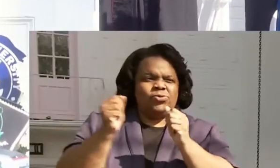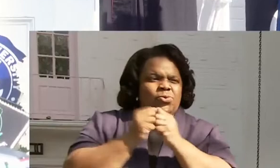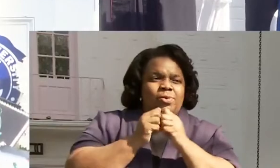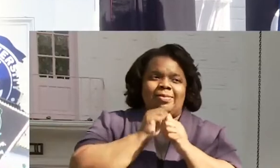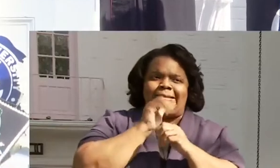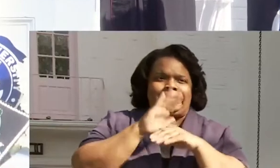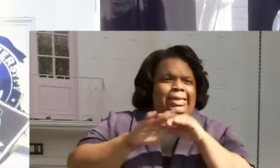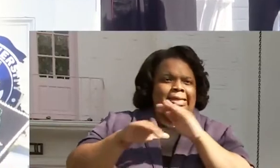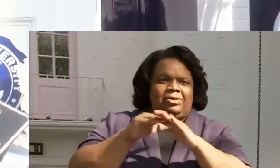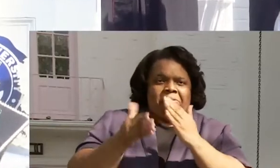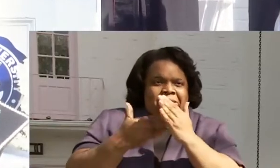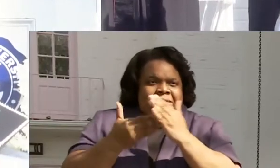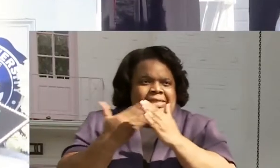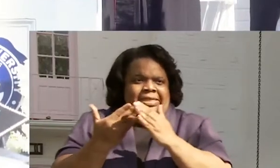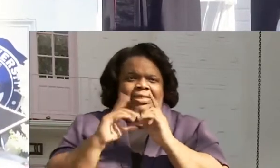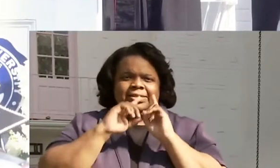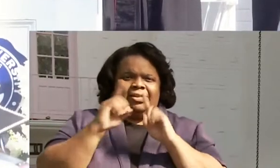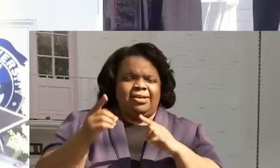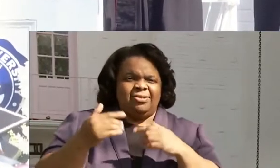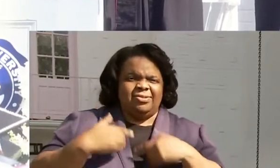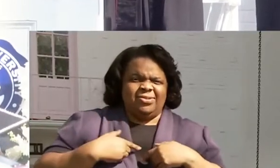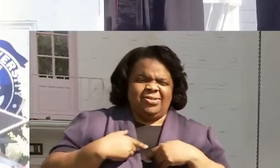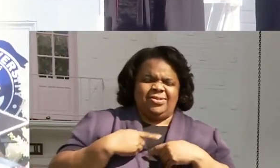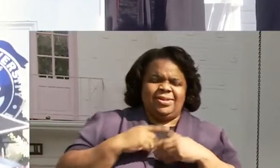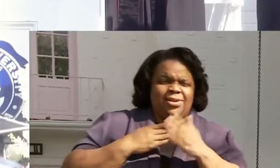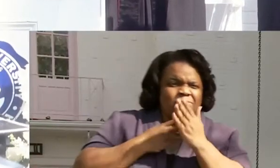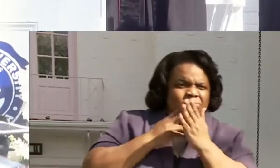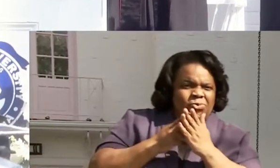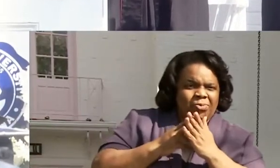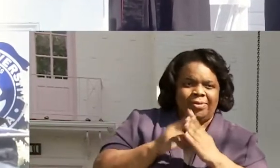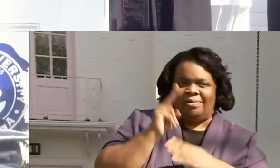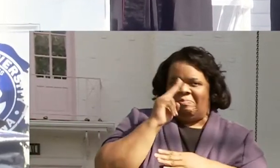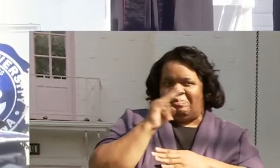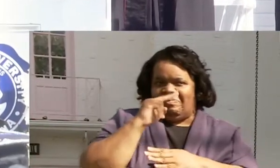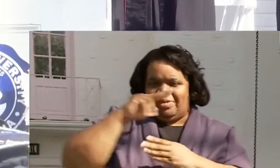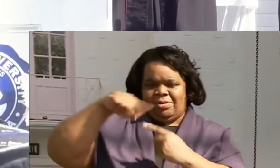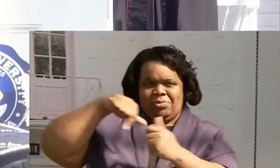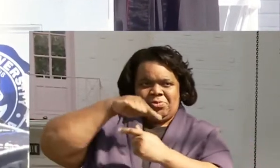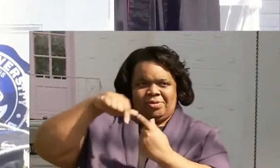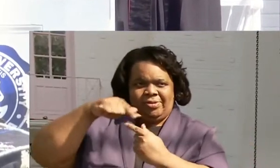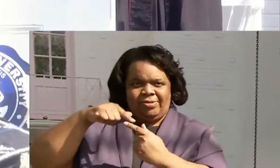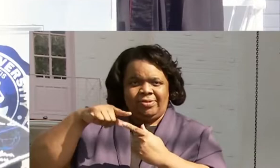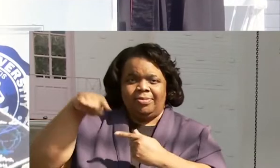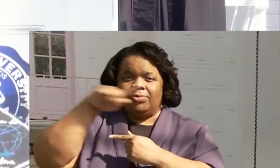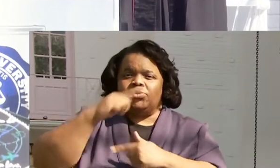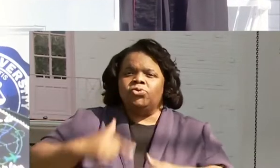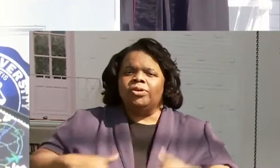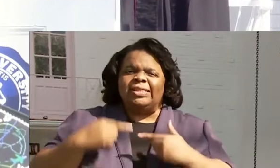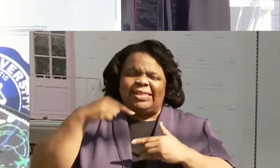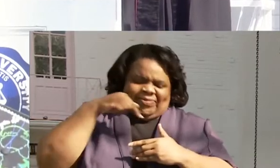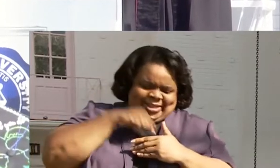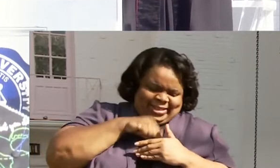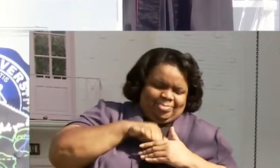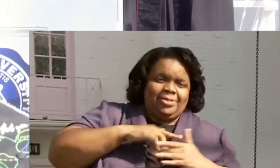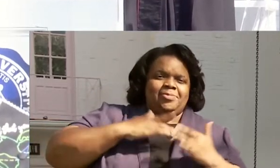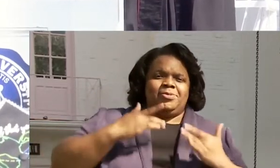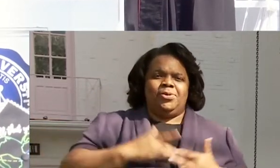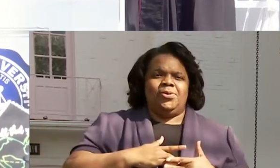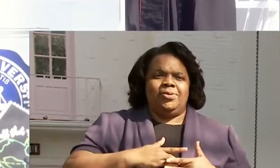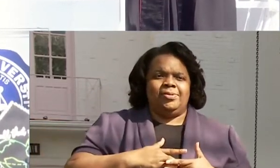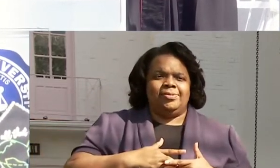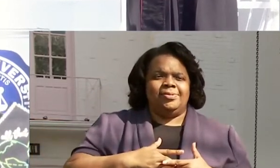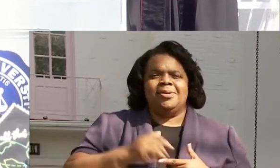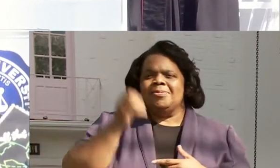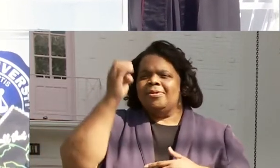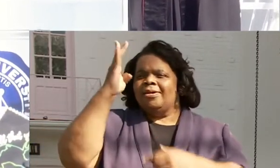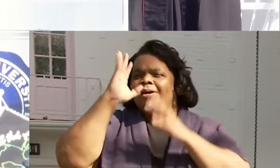easy answers, half truths, and superficial relationships so that you may live deep within your heart. May God bless